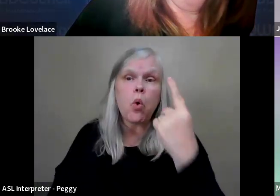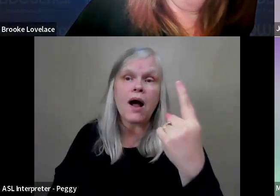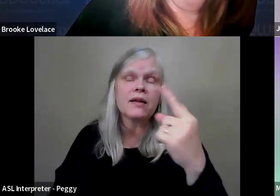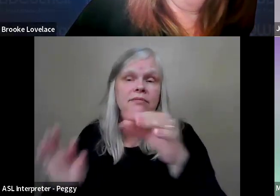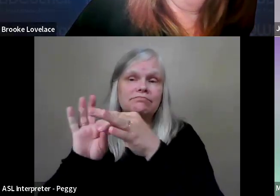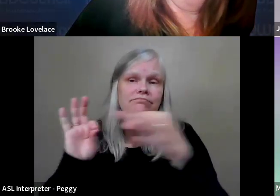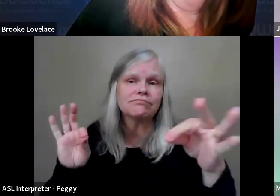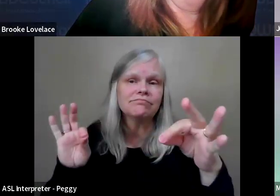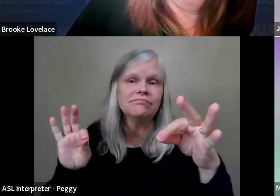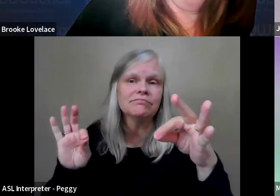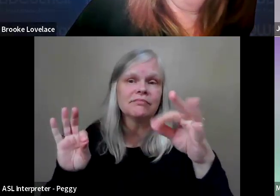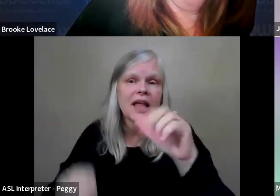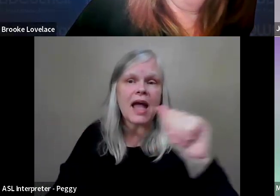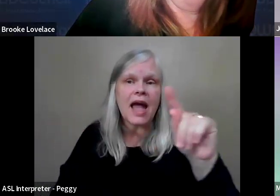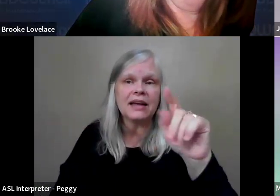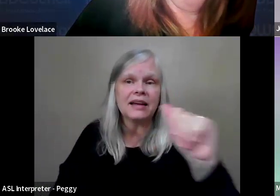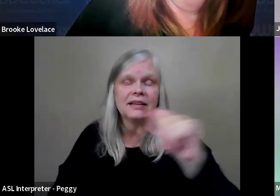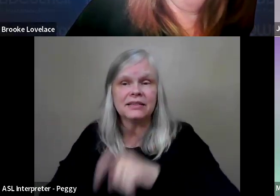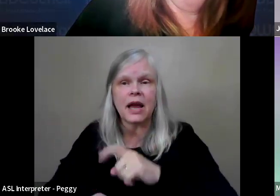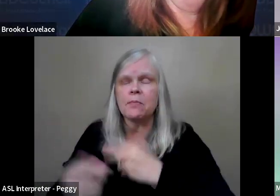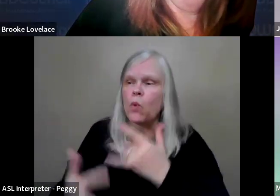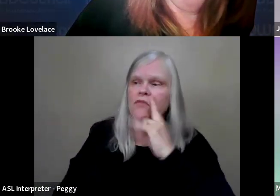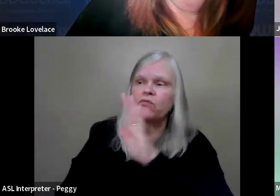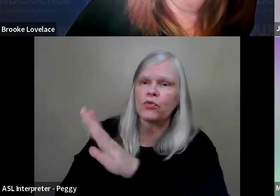or question at a time and wait for a response.